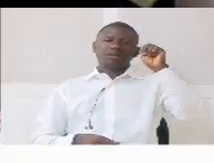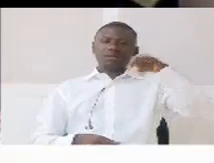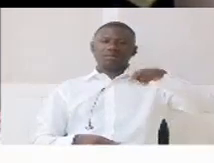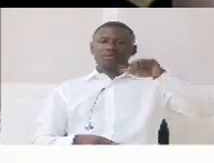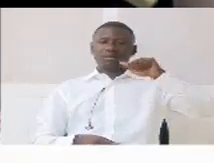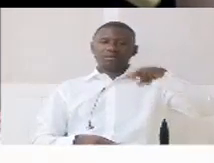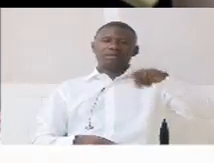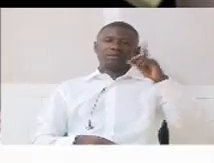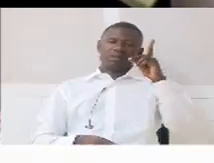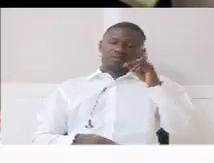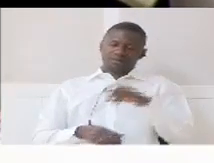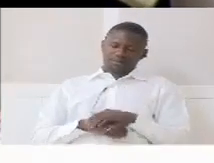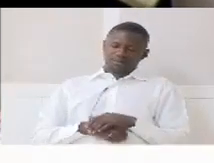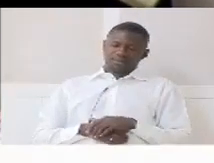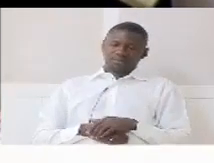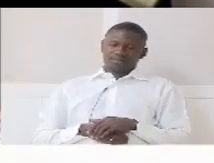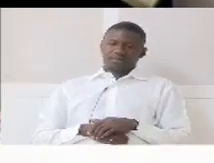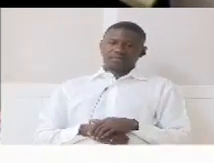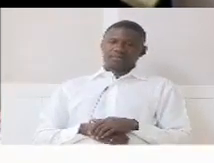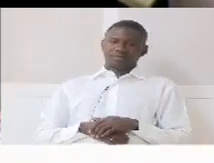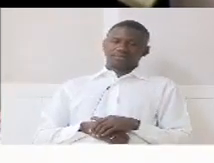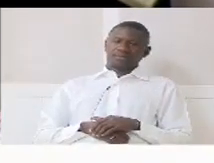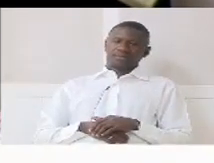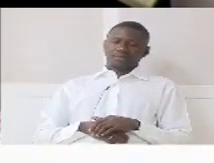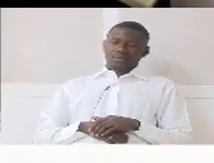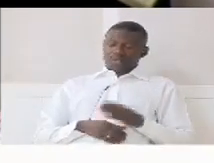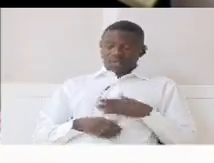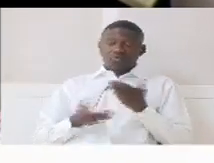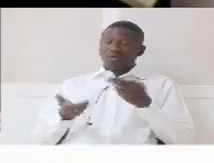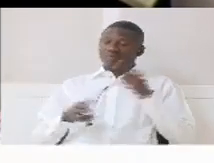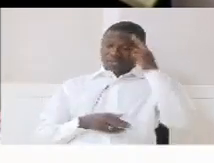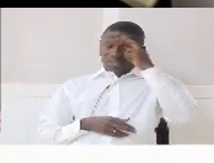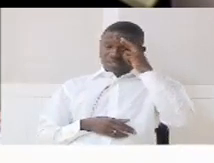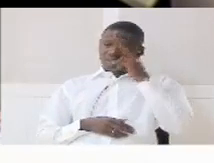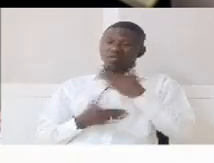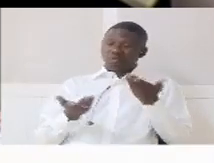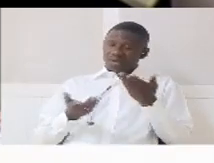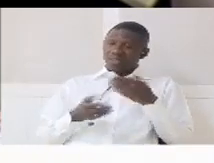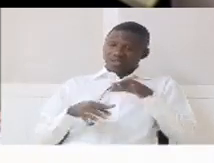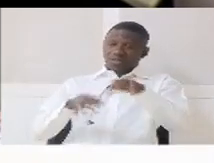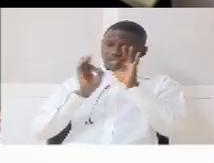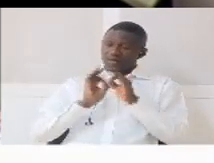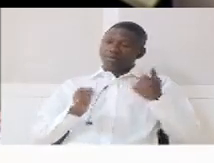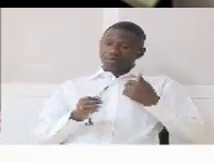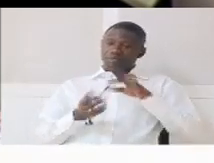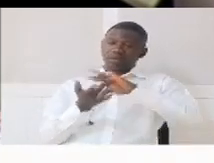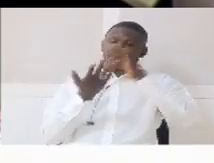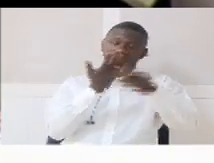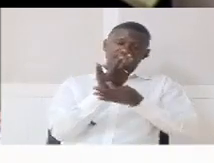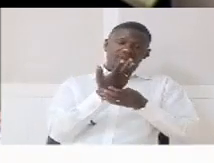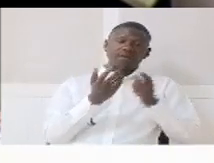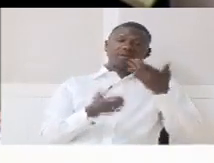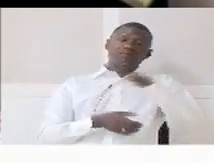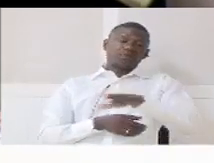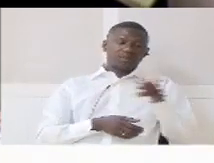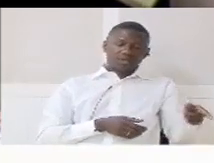OKC maximum security wing, so that is one of the reasons which takes people to the security wing. Yes. So